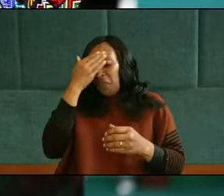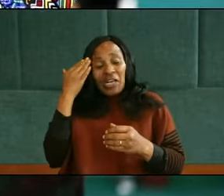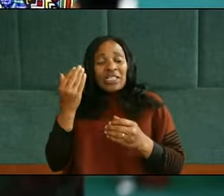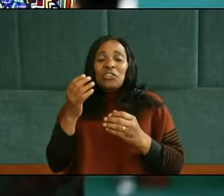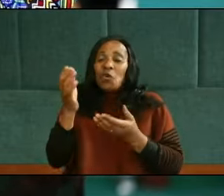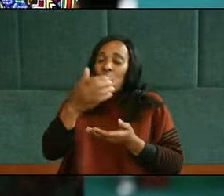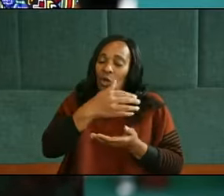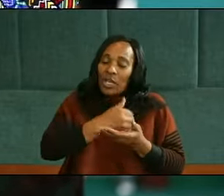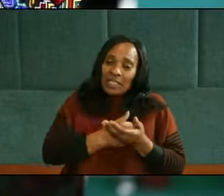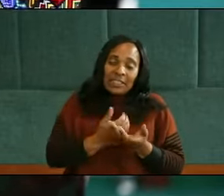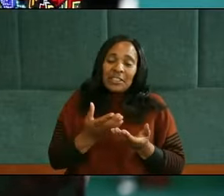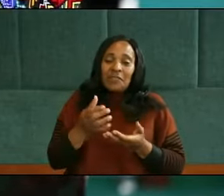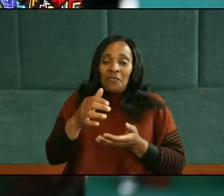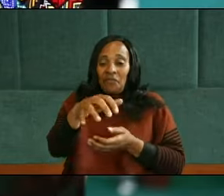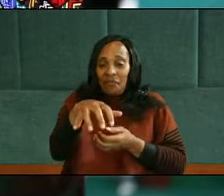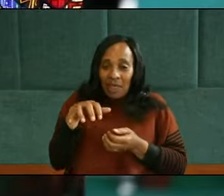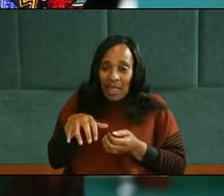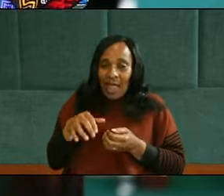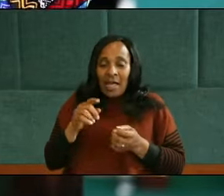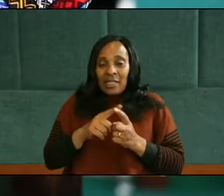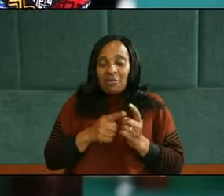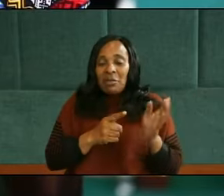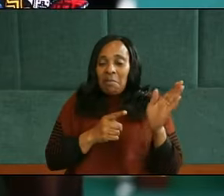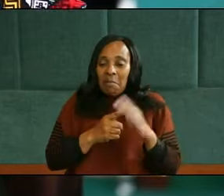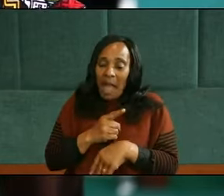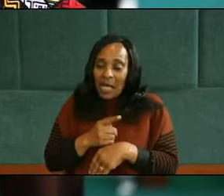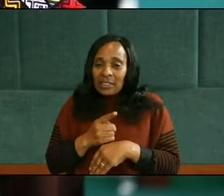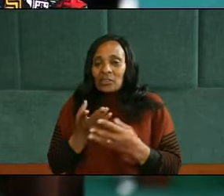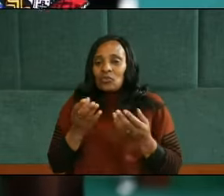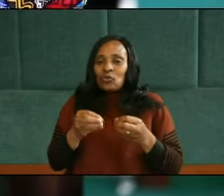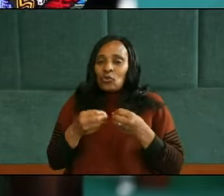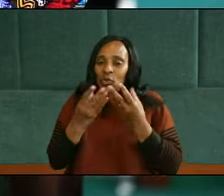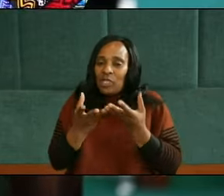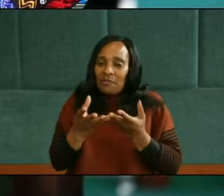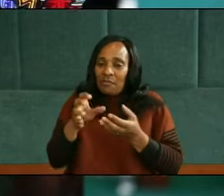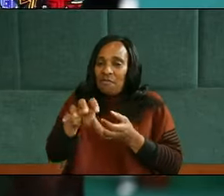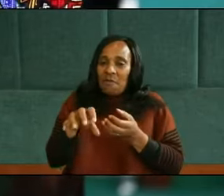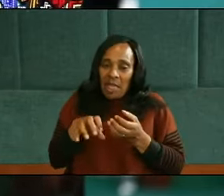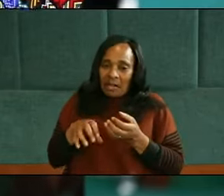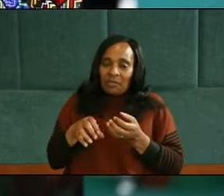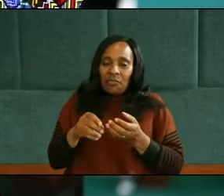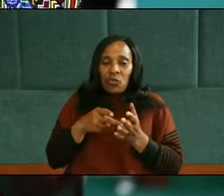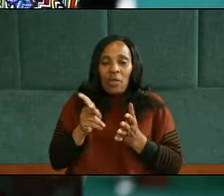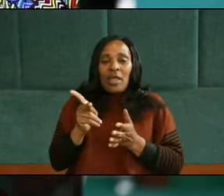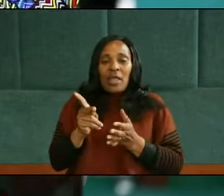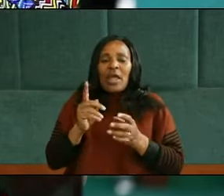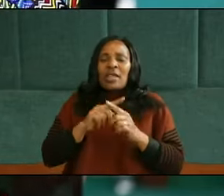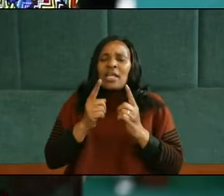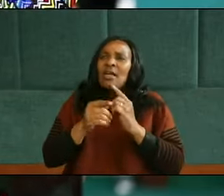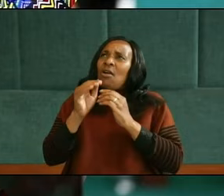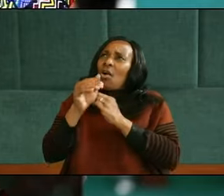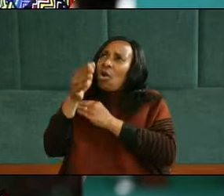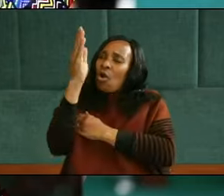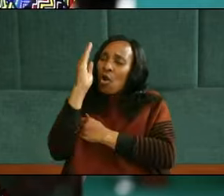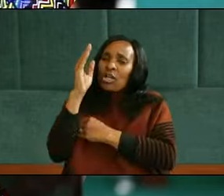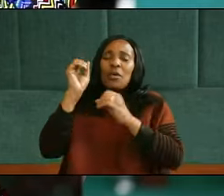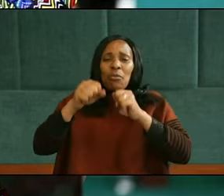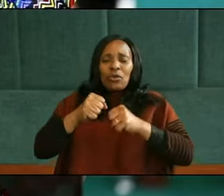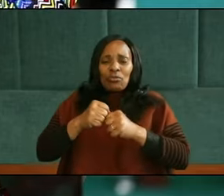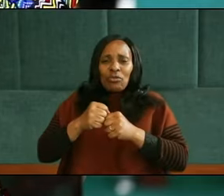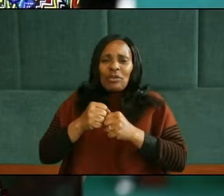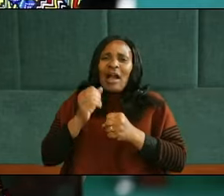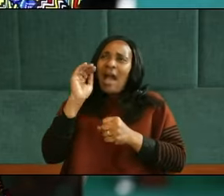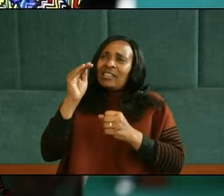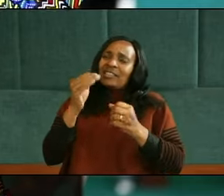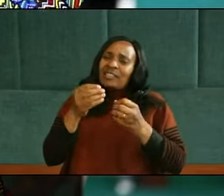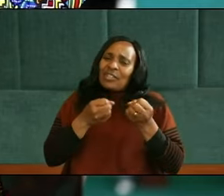fare when he came up to the back to ask passengers to pay up. God, if it is possible, please make the driver forget